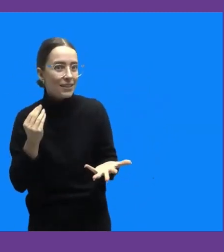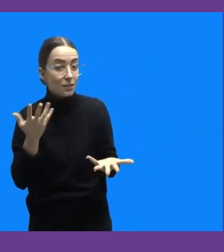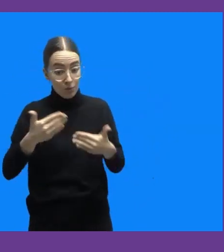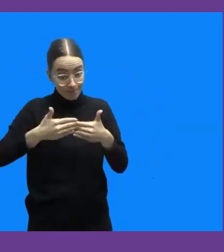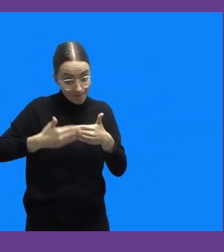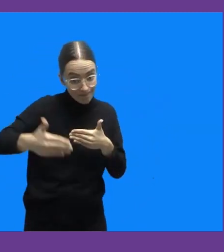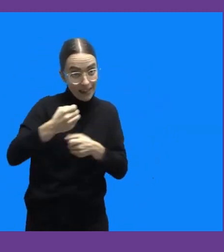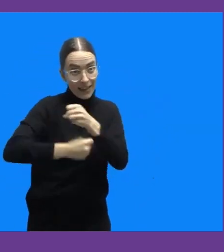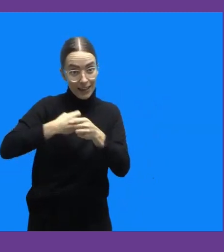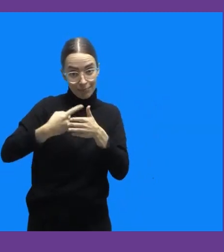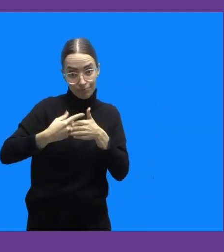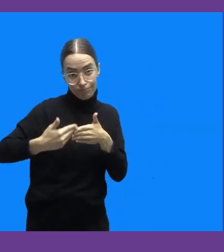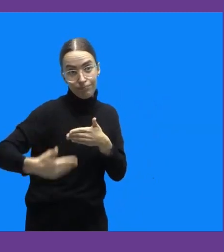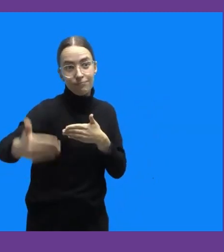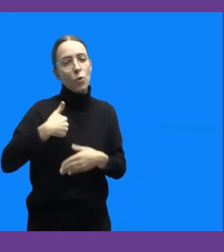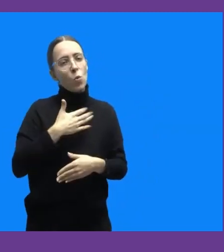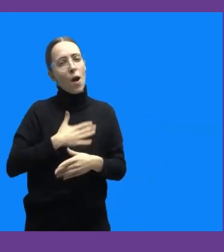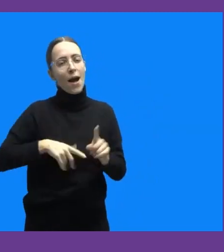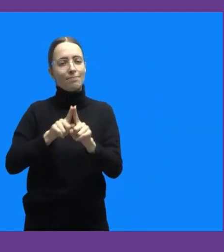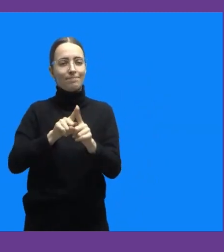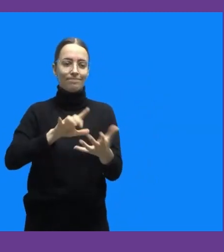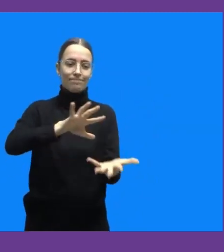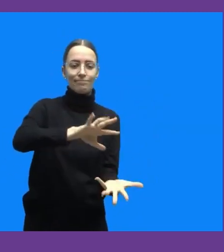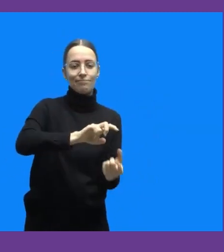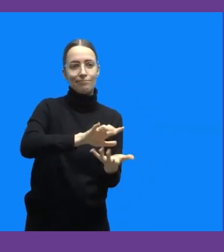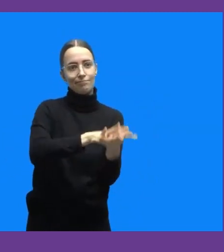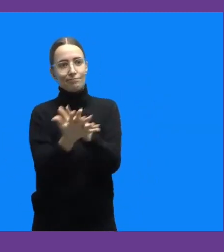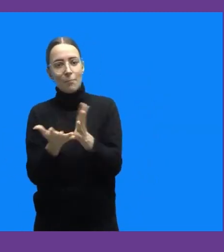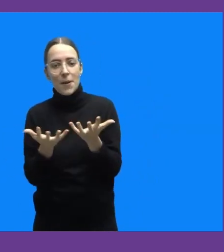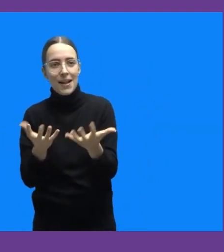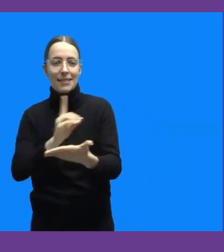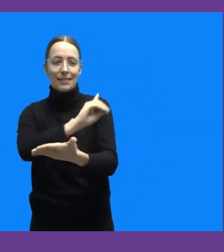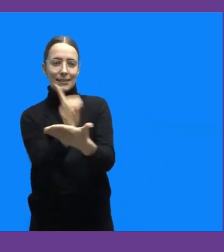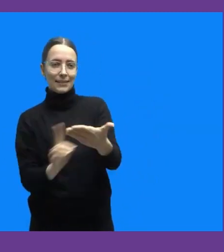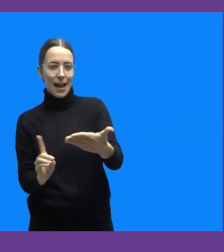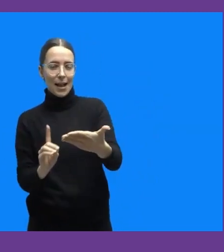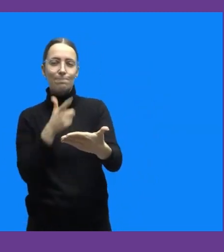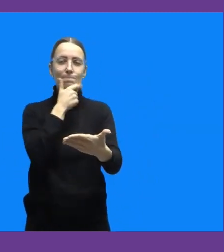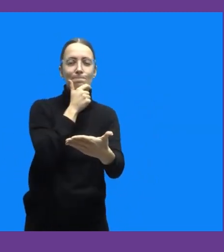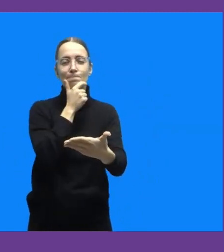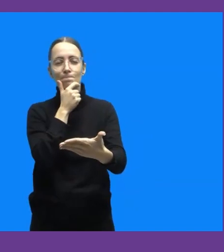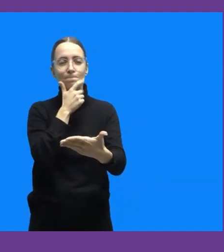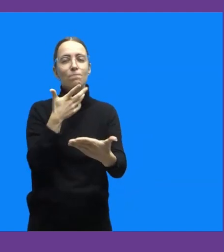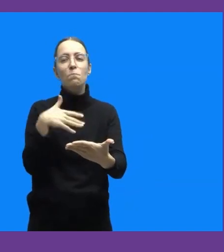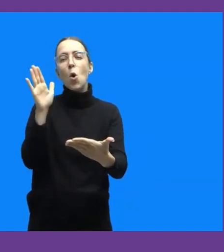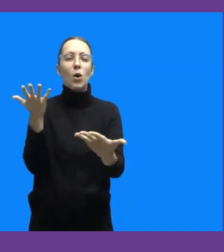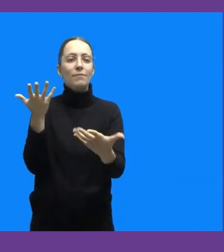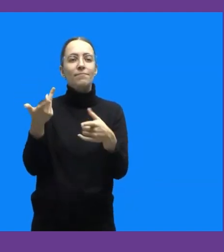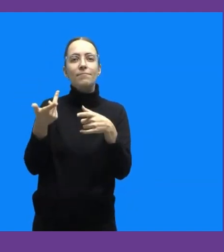we feel that this is a really critical tool for our university in